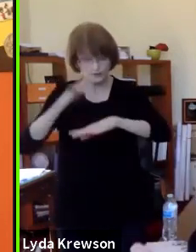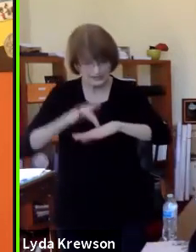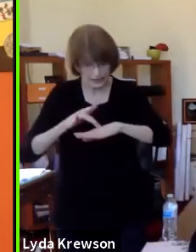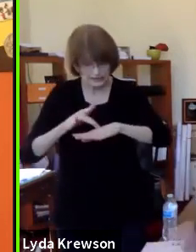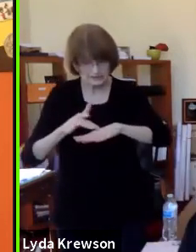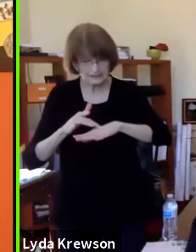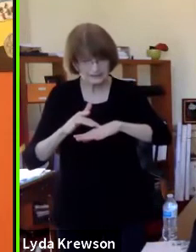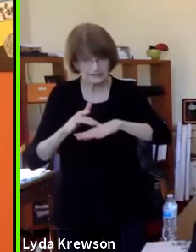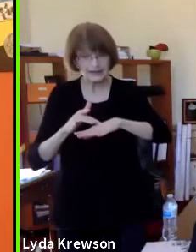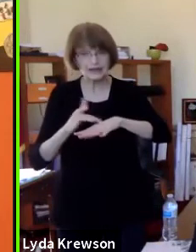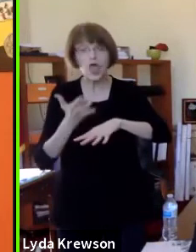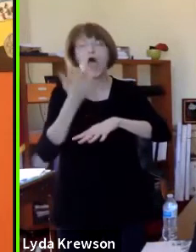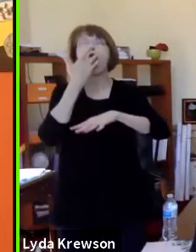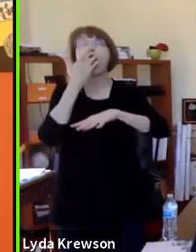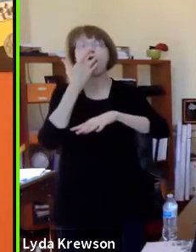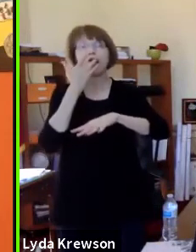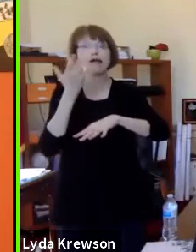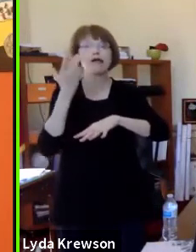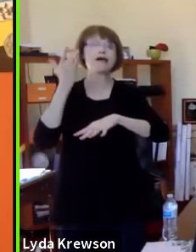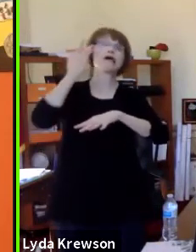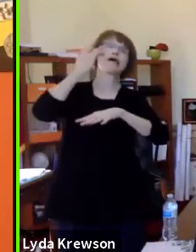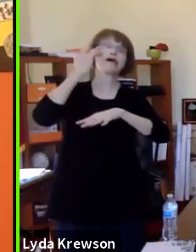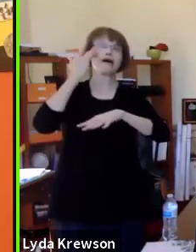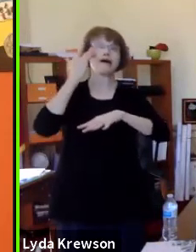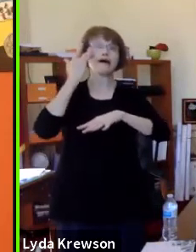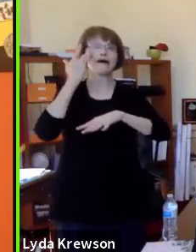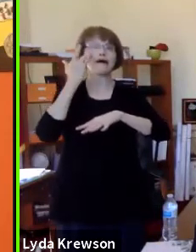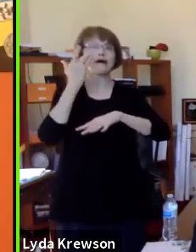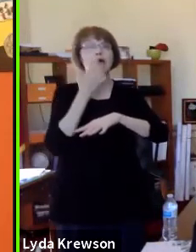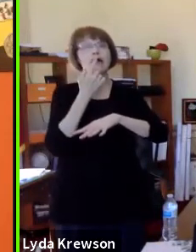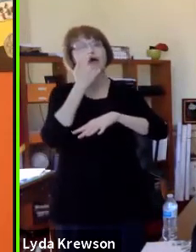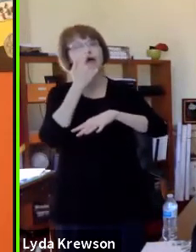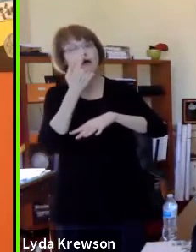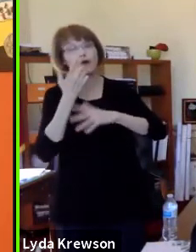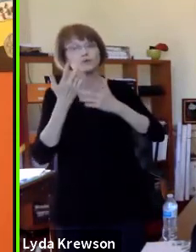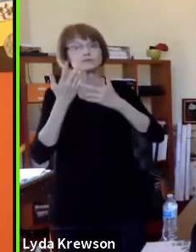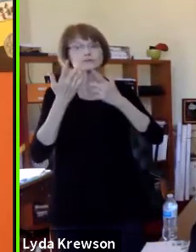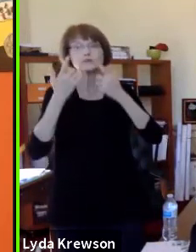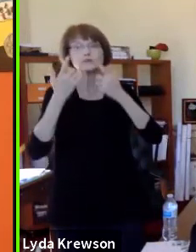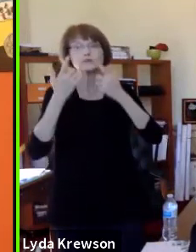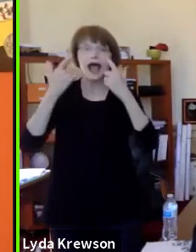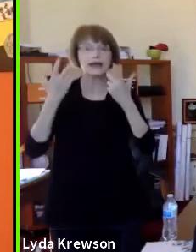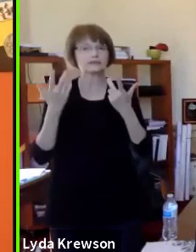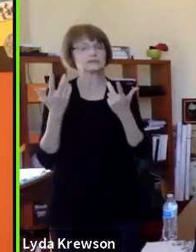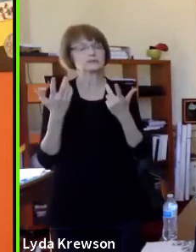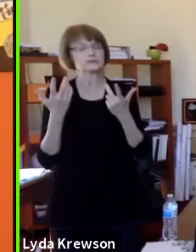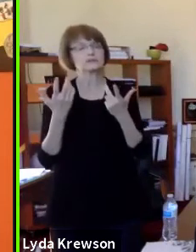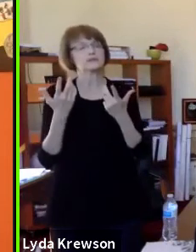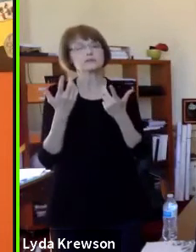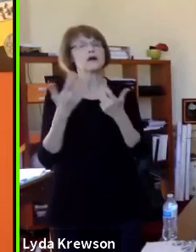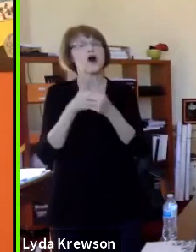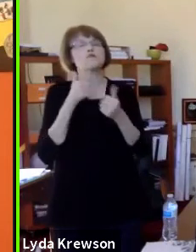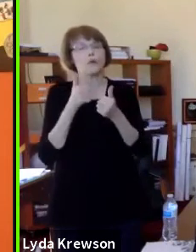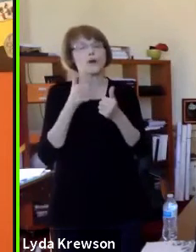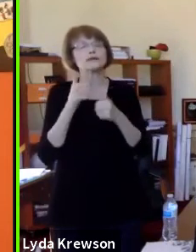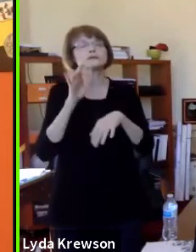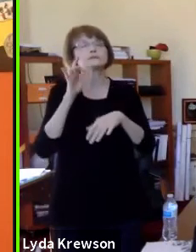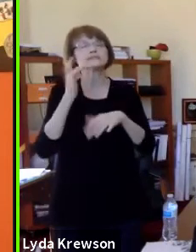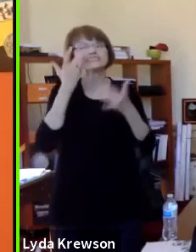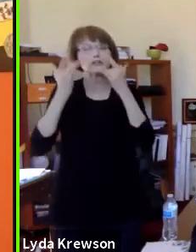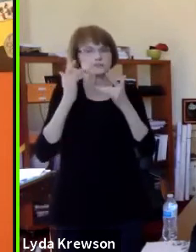your fingers in your mouth maybe, or in your nose, some of those kinds of things. So you want to try to avoid that.